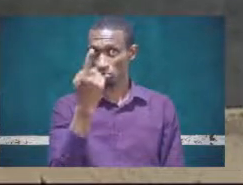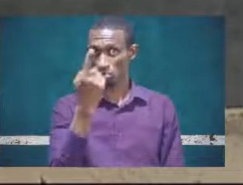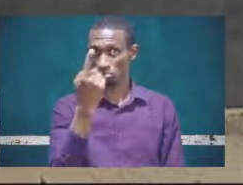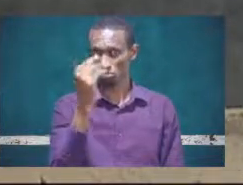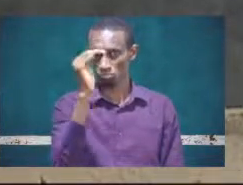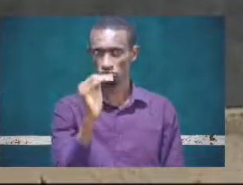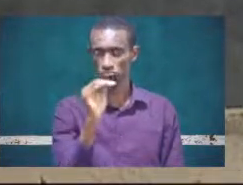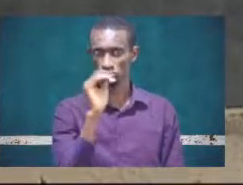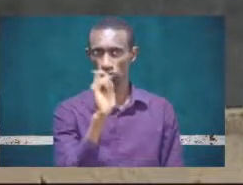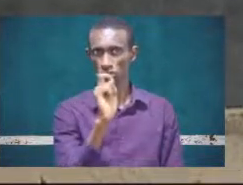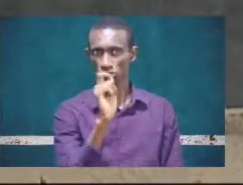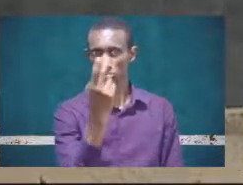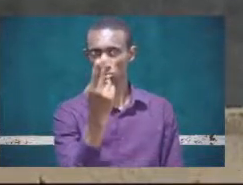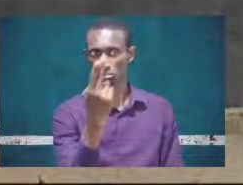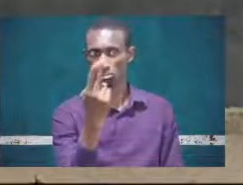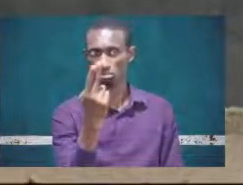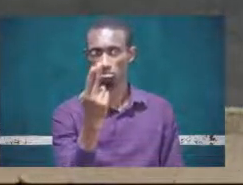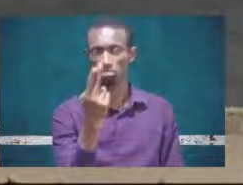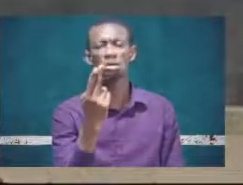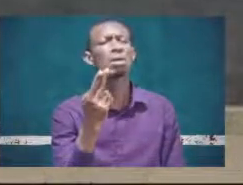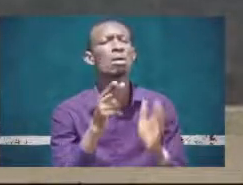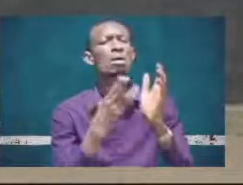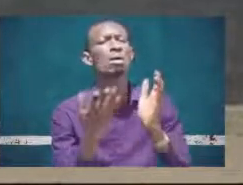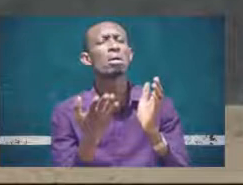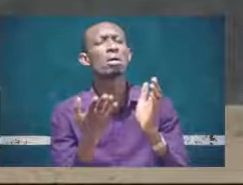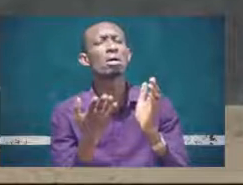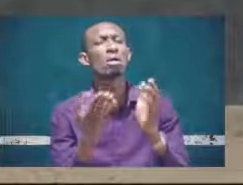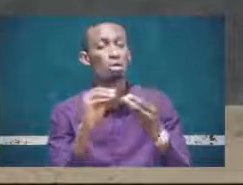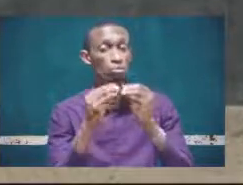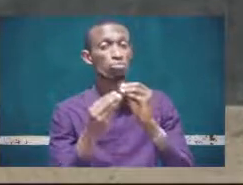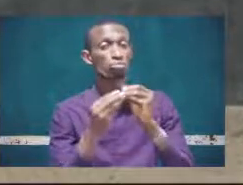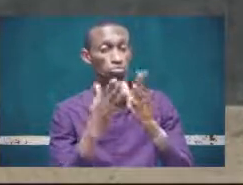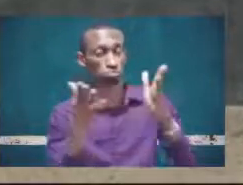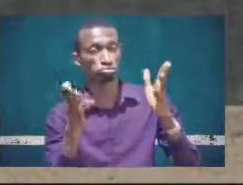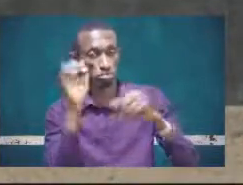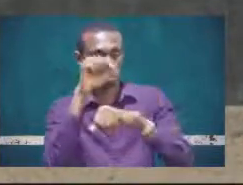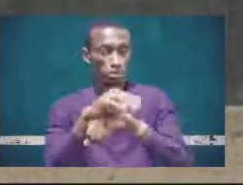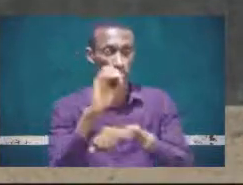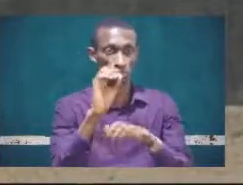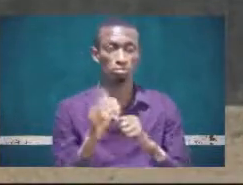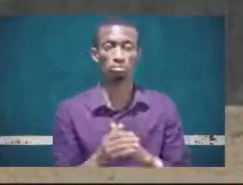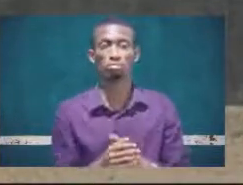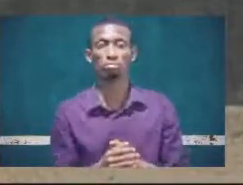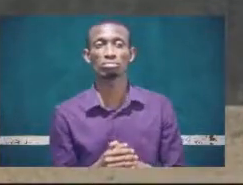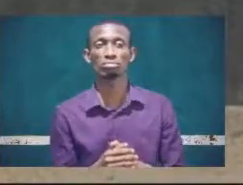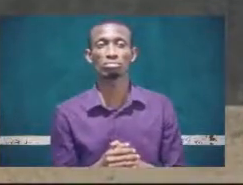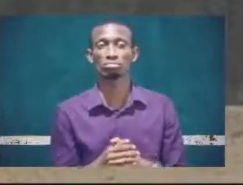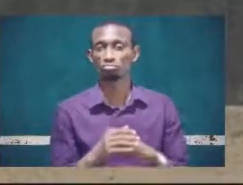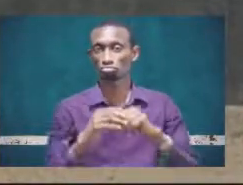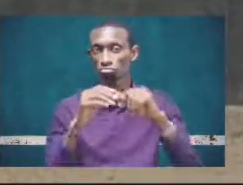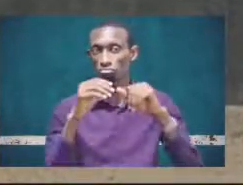x2, as the discriminant is greater than 0, I have a 2 root, minus